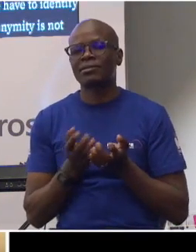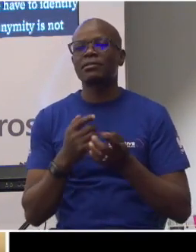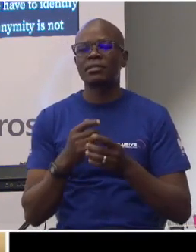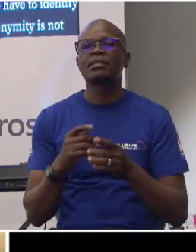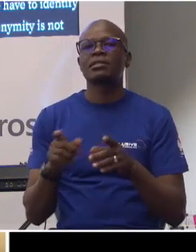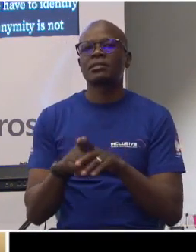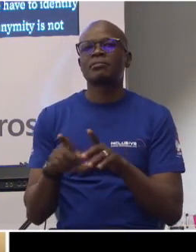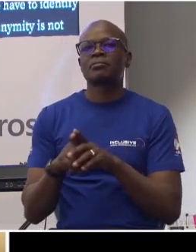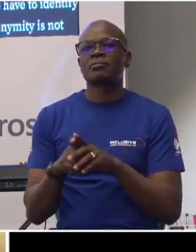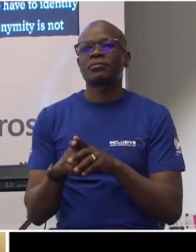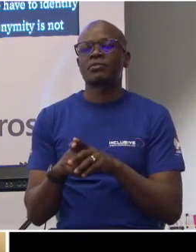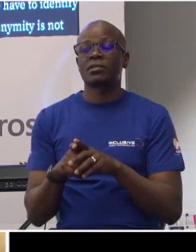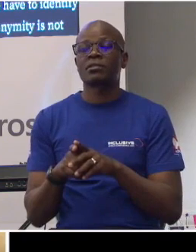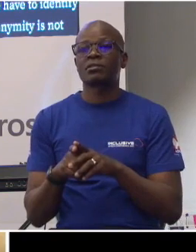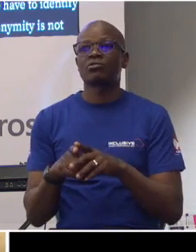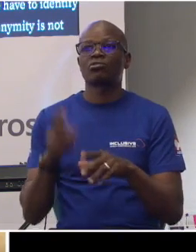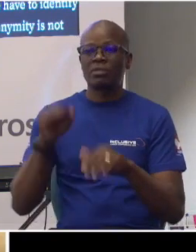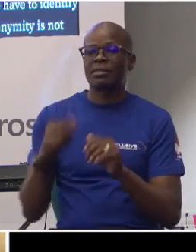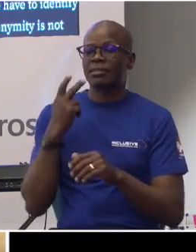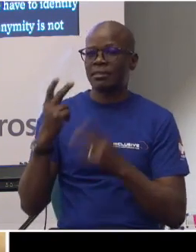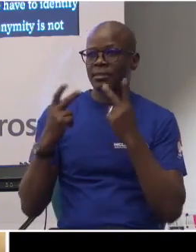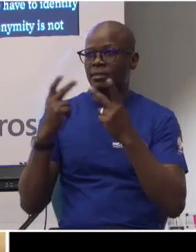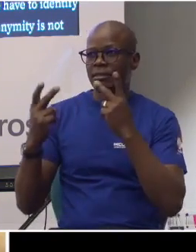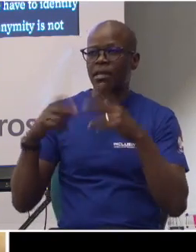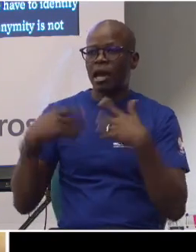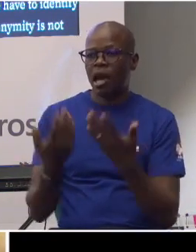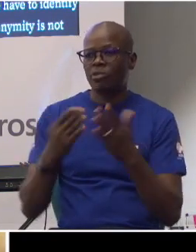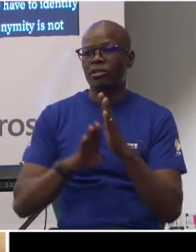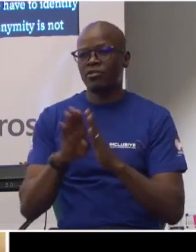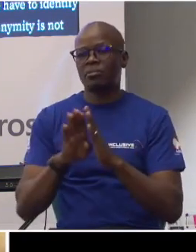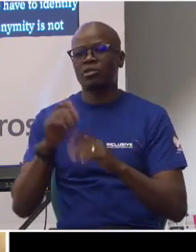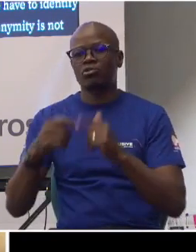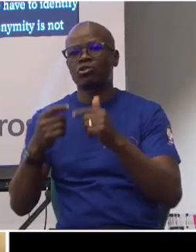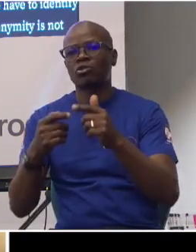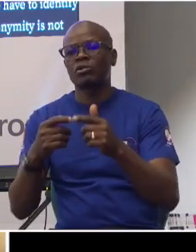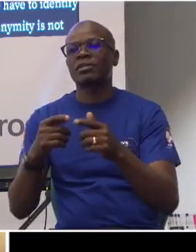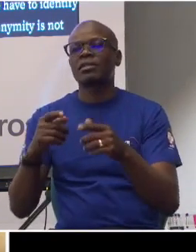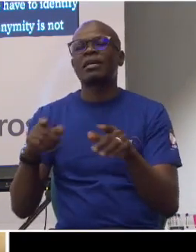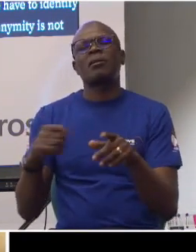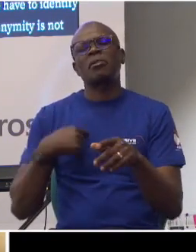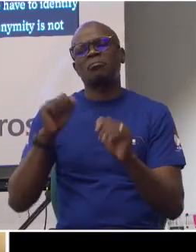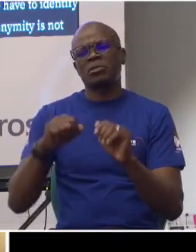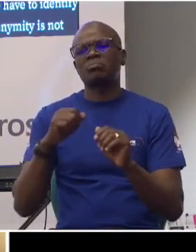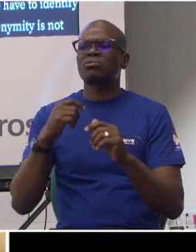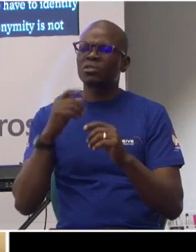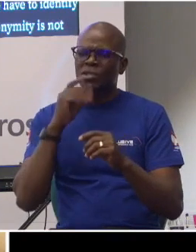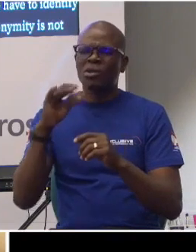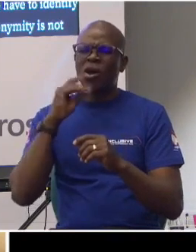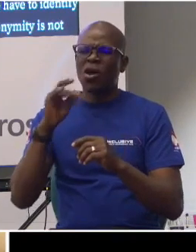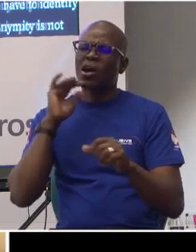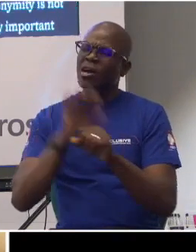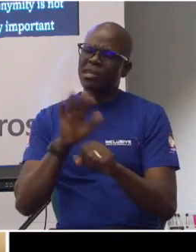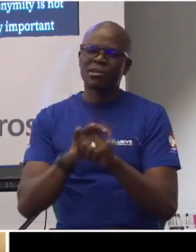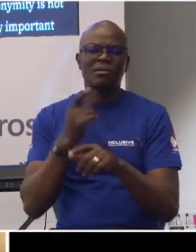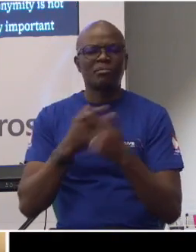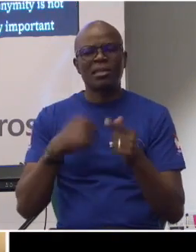that privacy, of course, is a very important human right. Well, I could go on, but I think you have work to do,